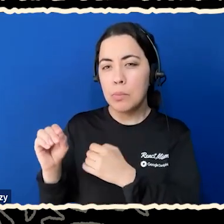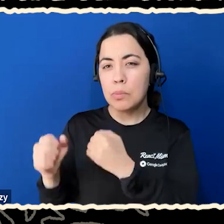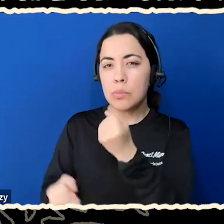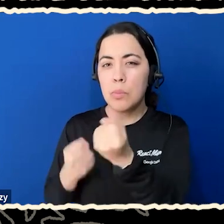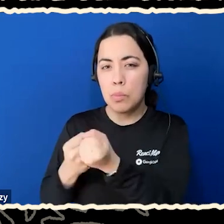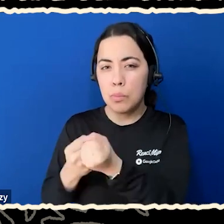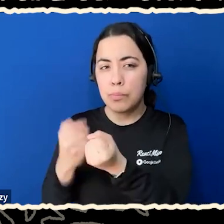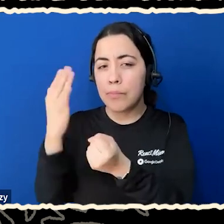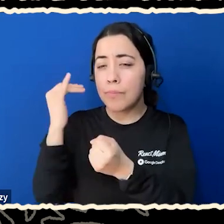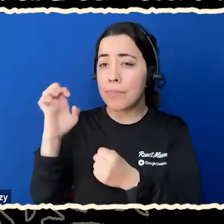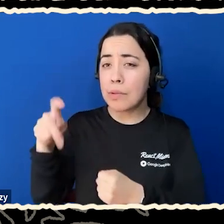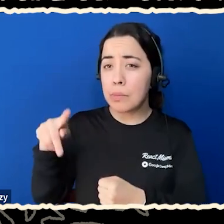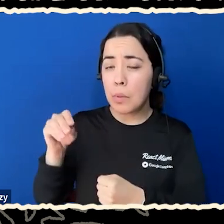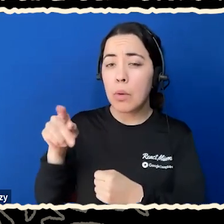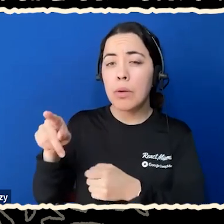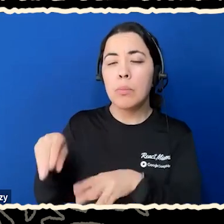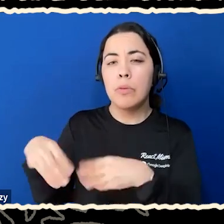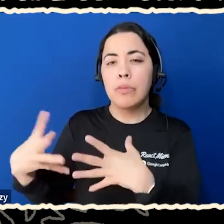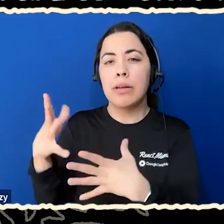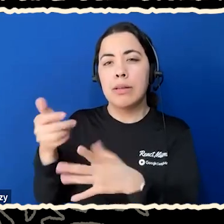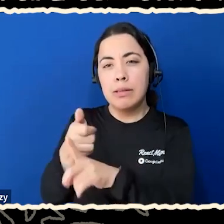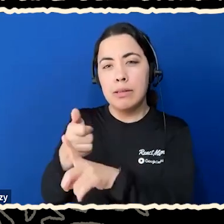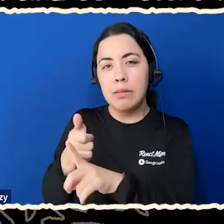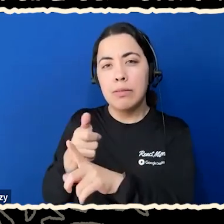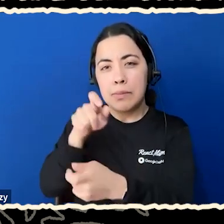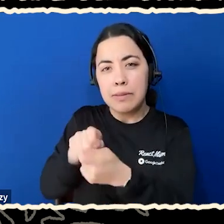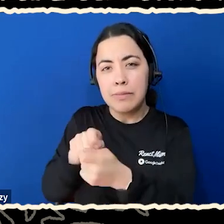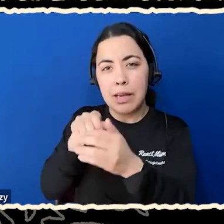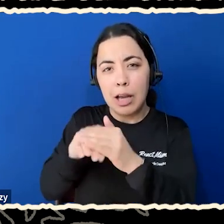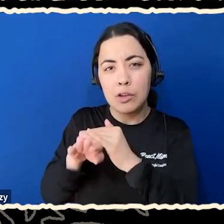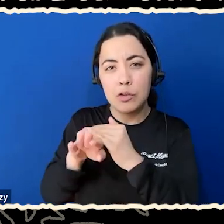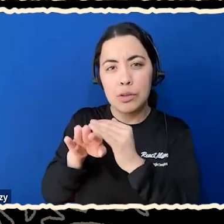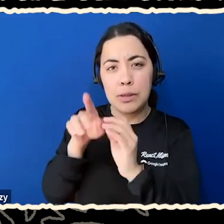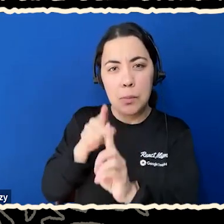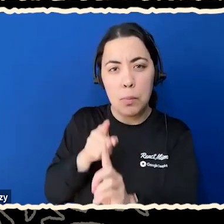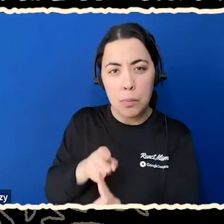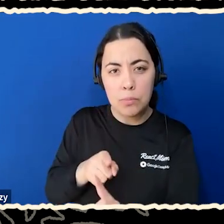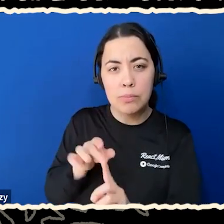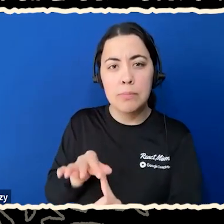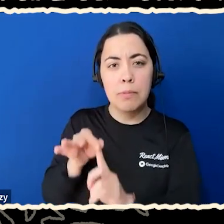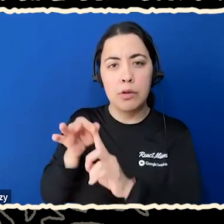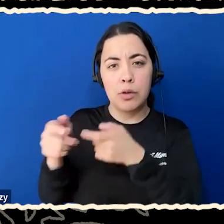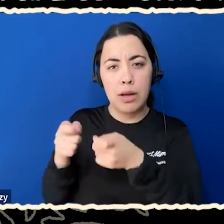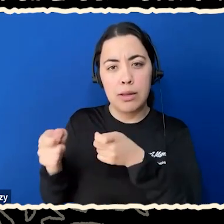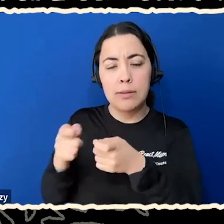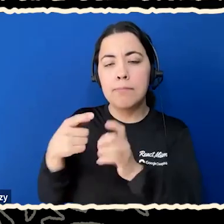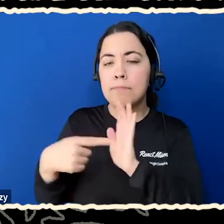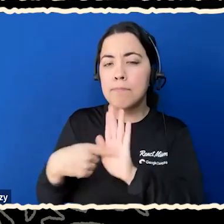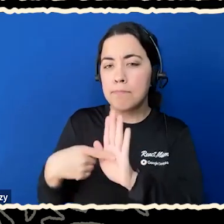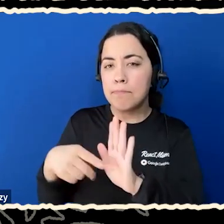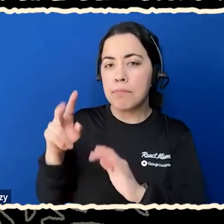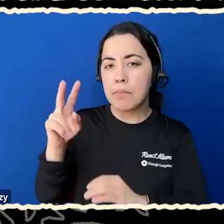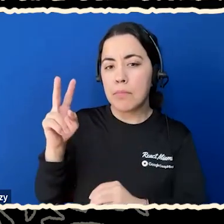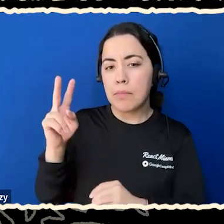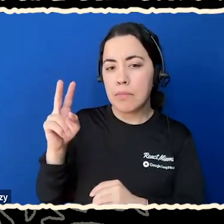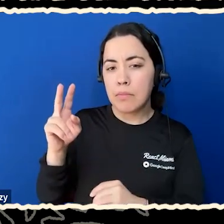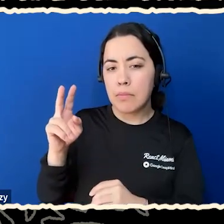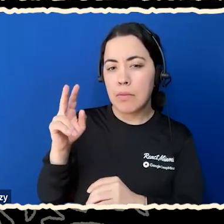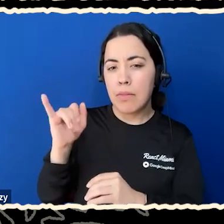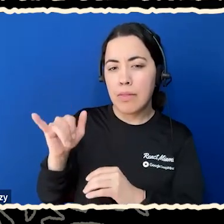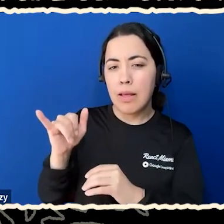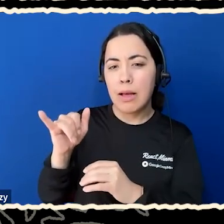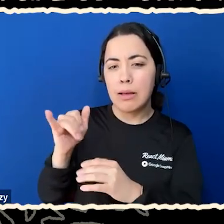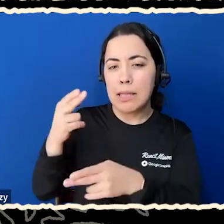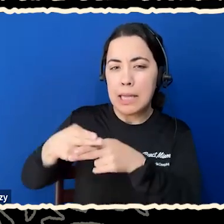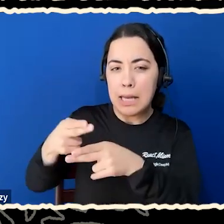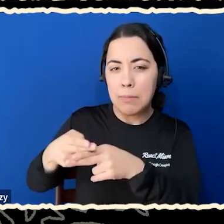provides its own entry points and its own native APIs. They need special handling. For instance, the name of the JS entry point is fixed, so this